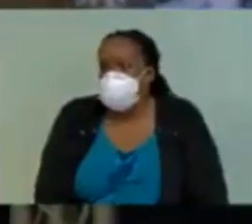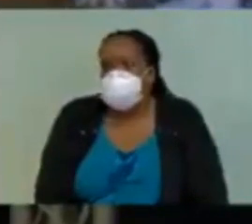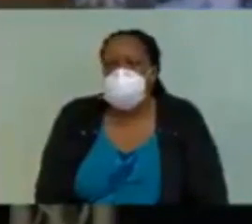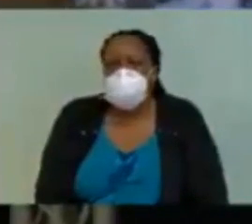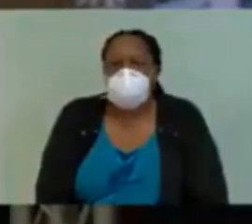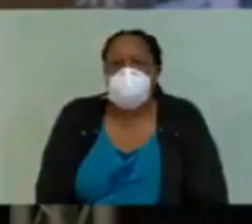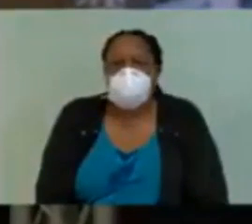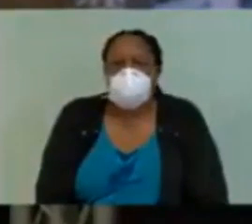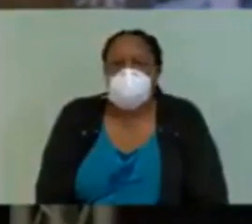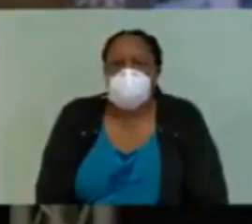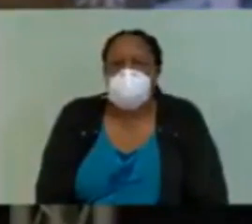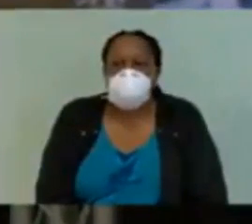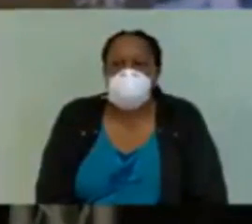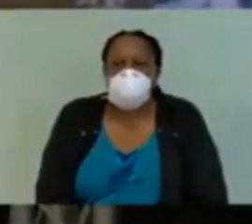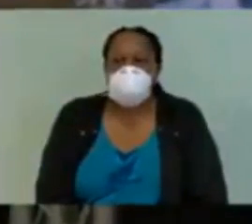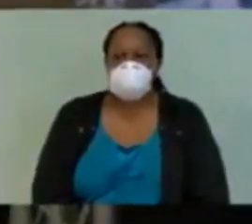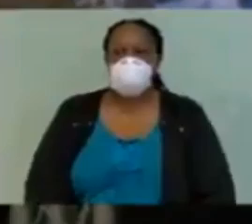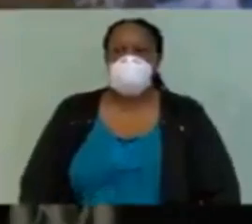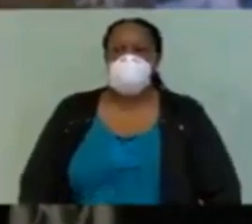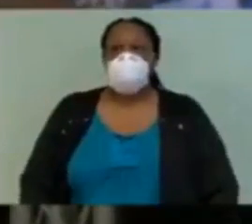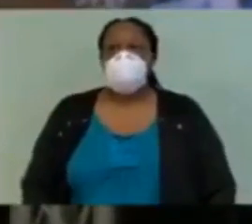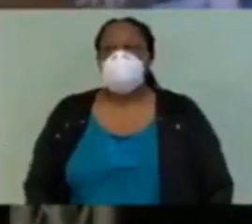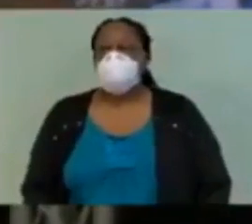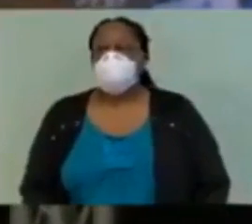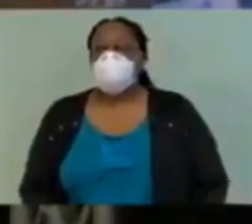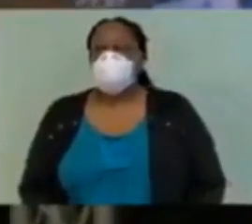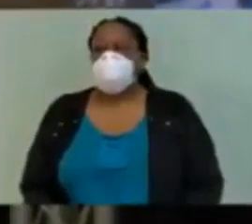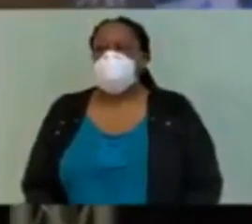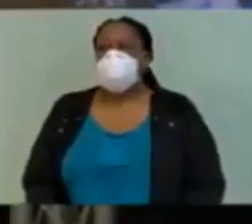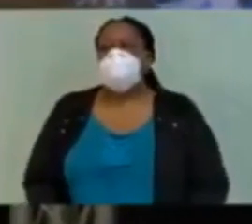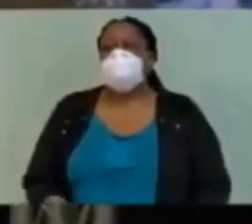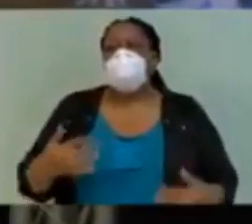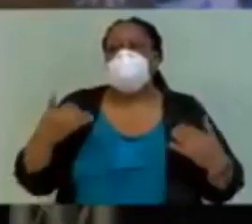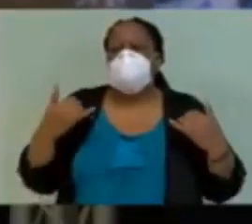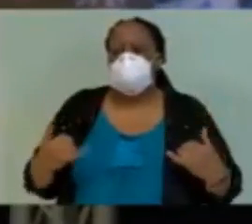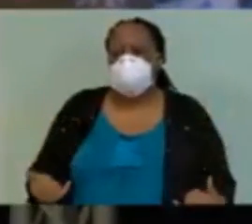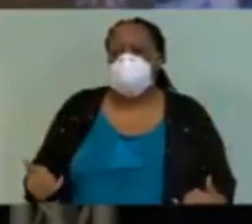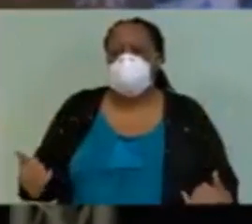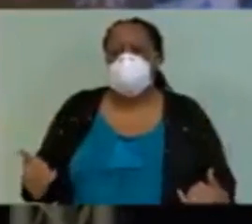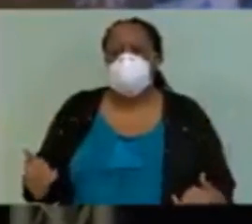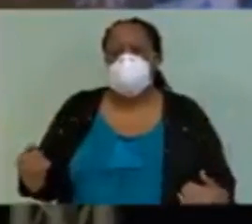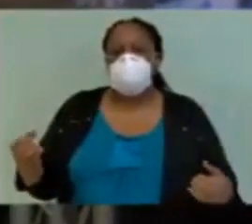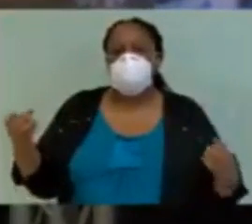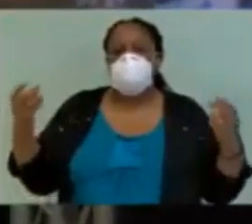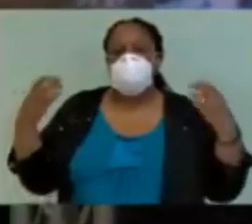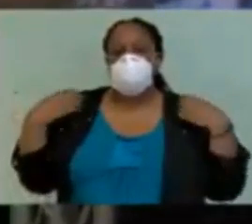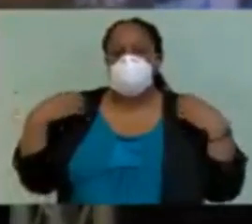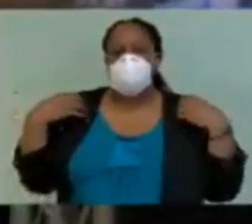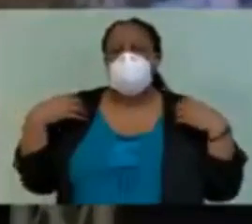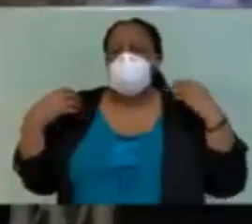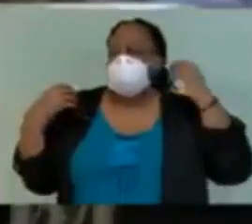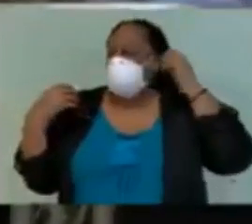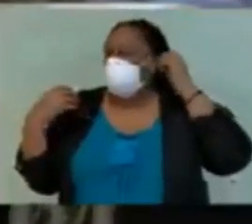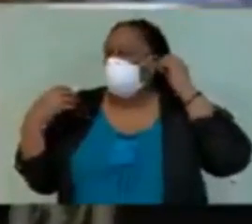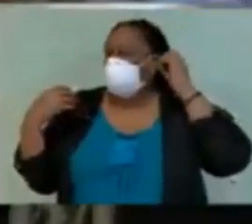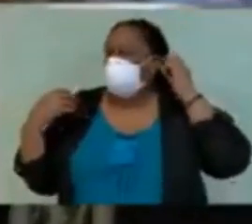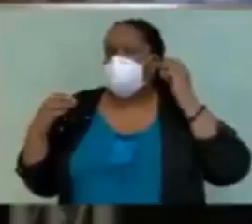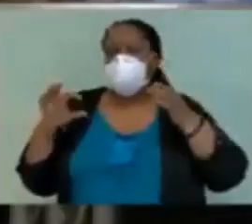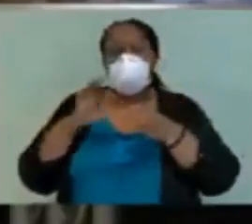steam in performing that role in satisfying the people of the